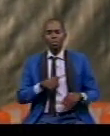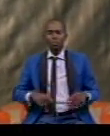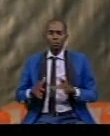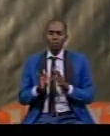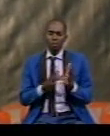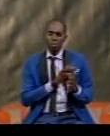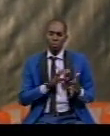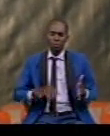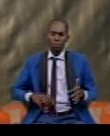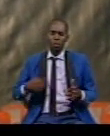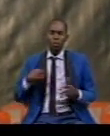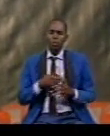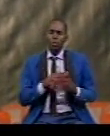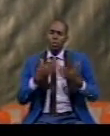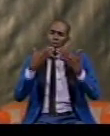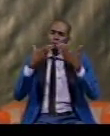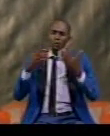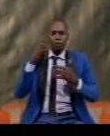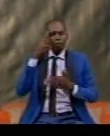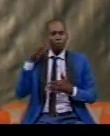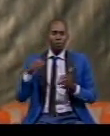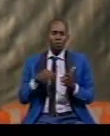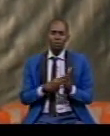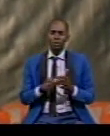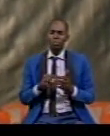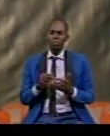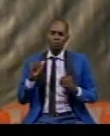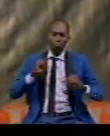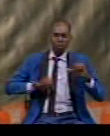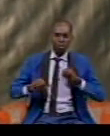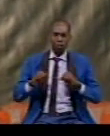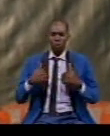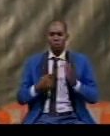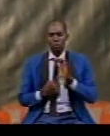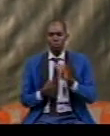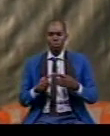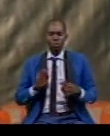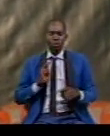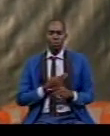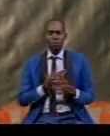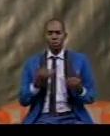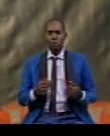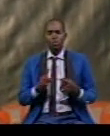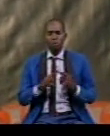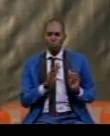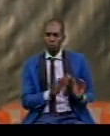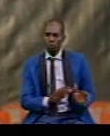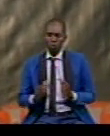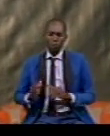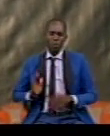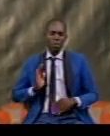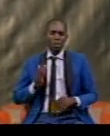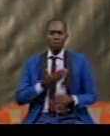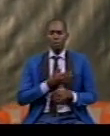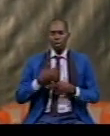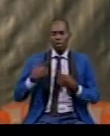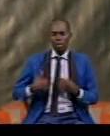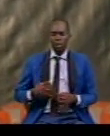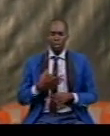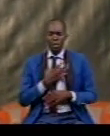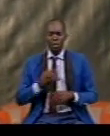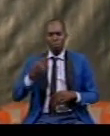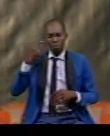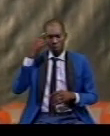place your hand there, when you have the challenge, a sign will come. And our mind, the